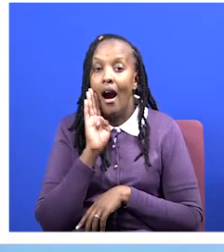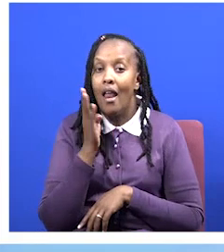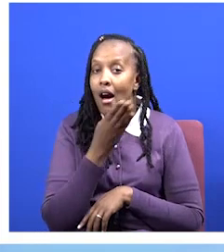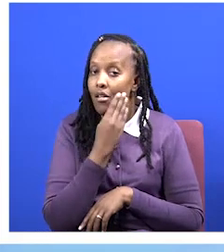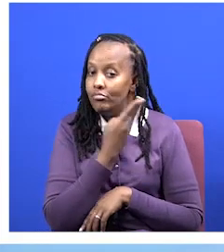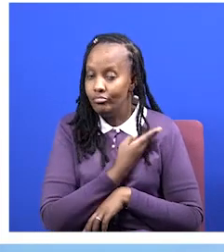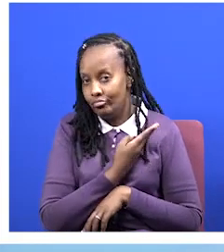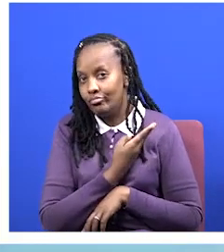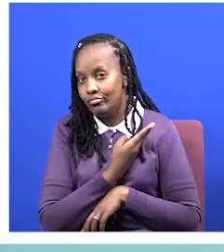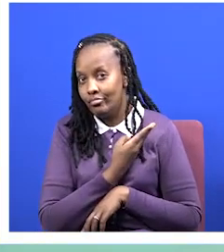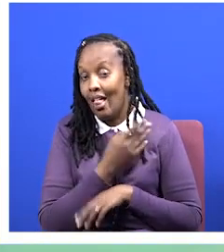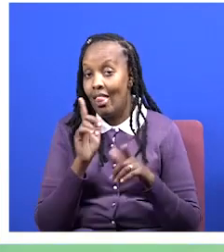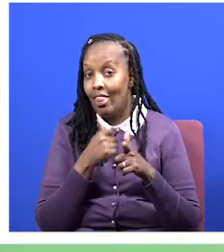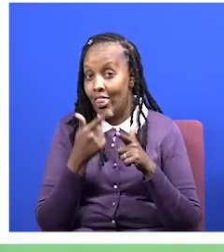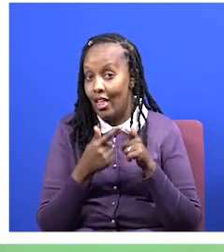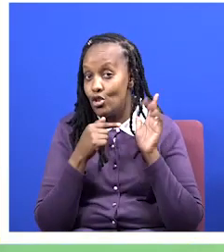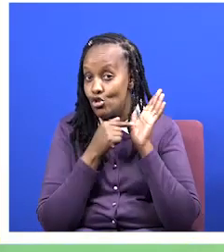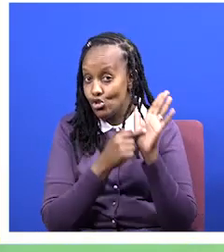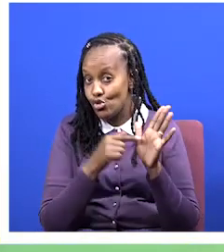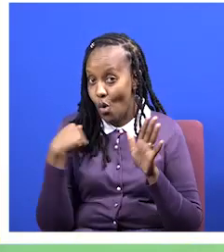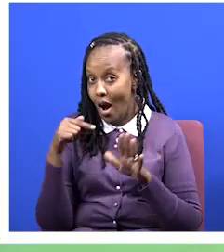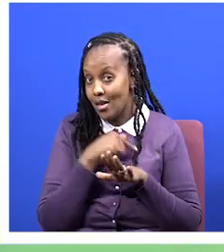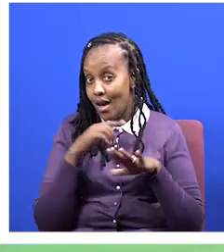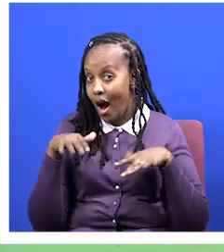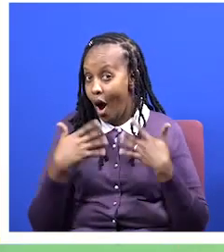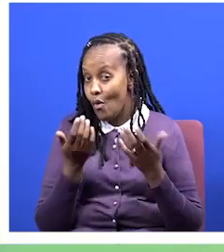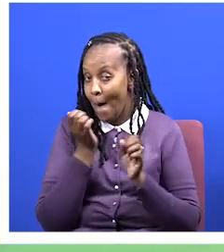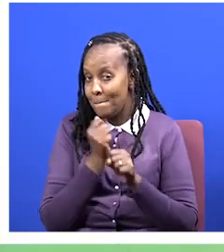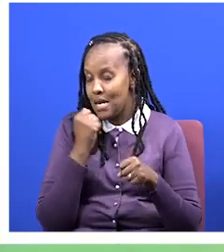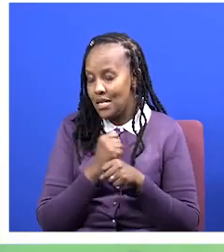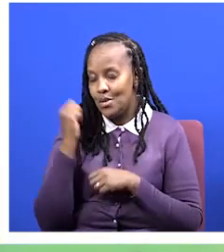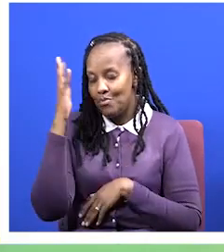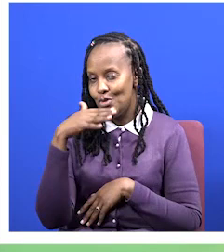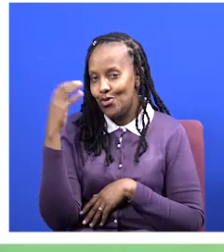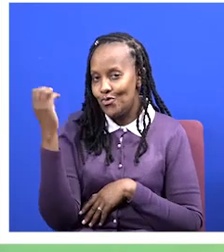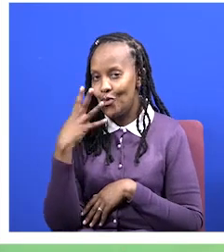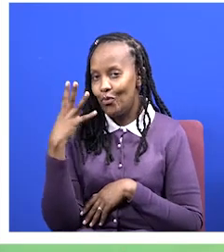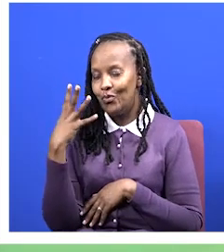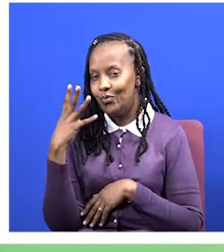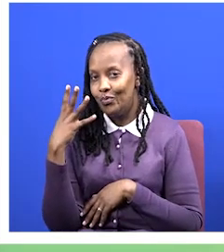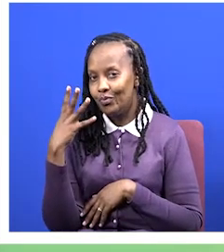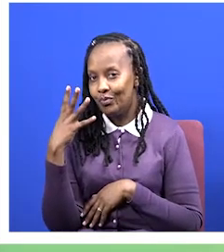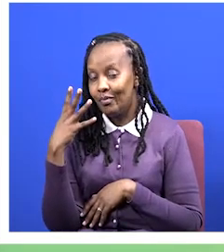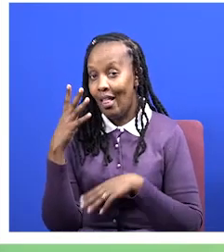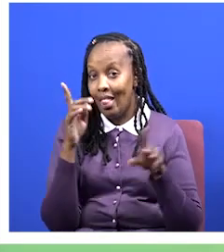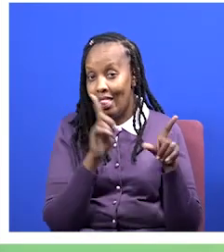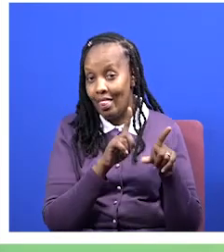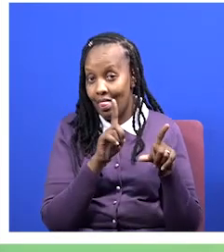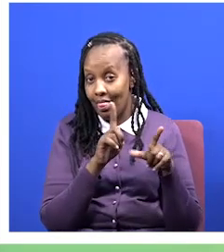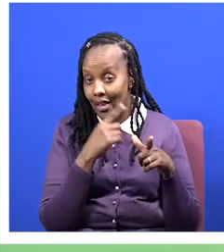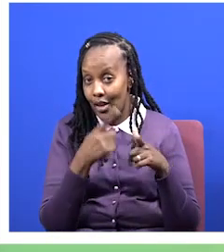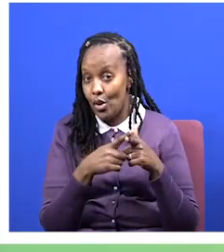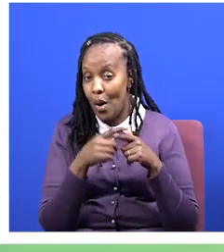and color it. And then show us how you have made it beautiful and you